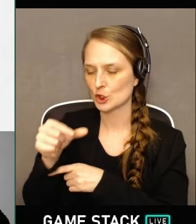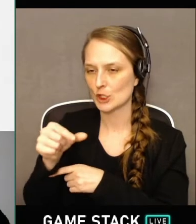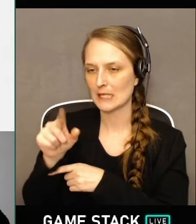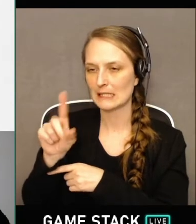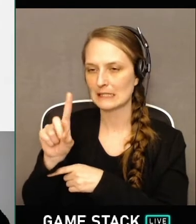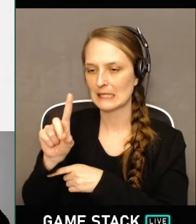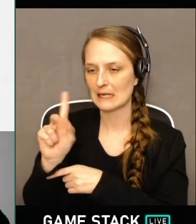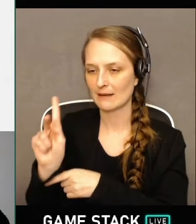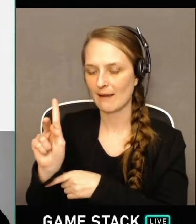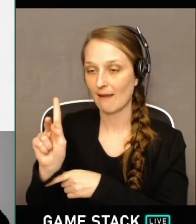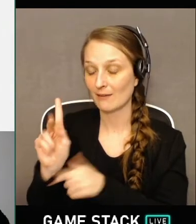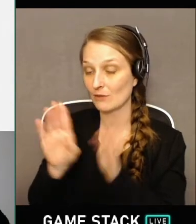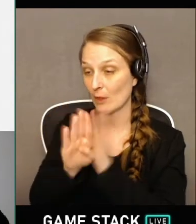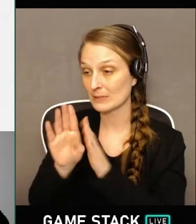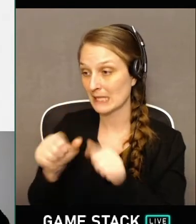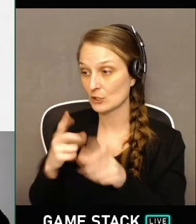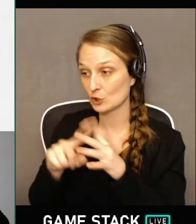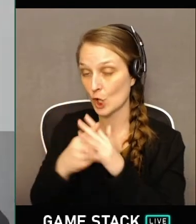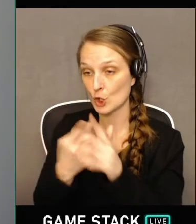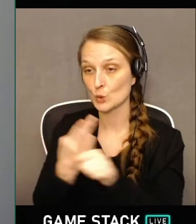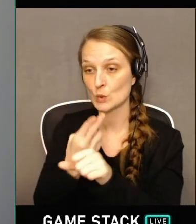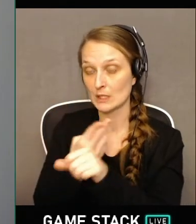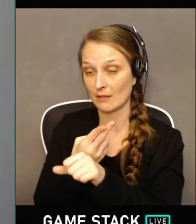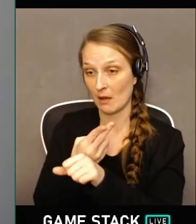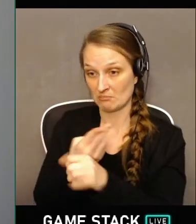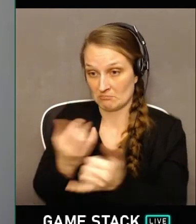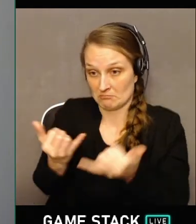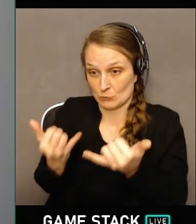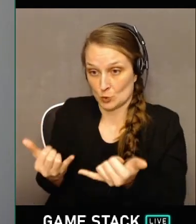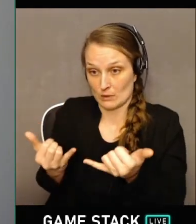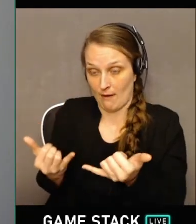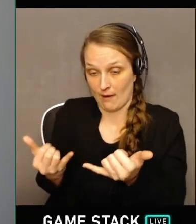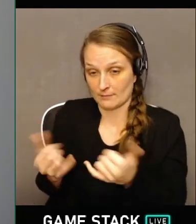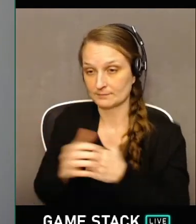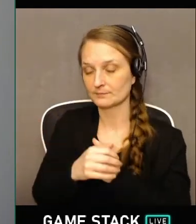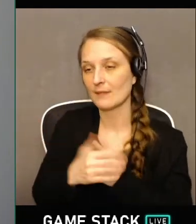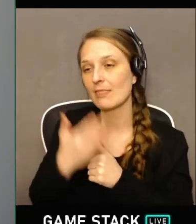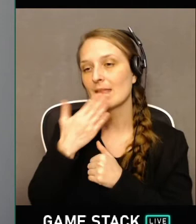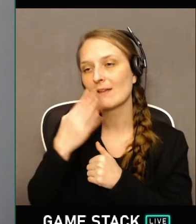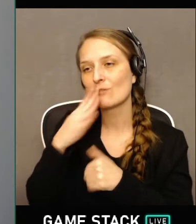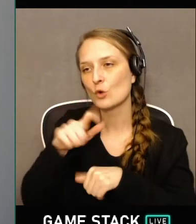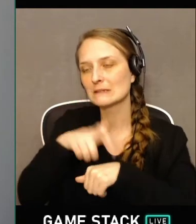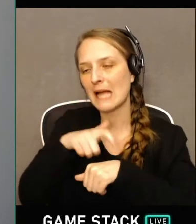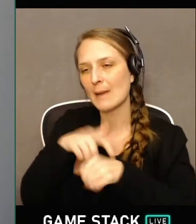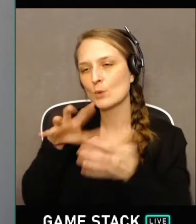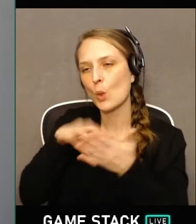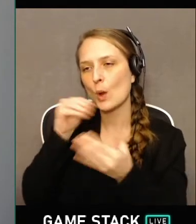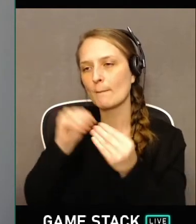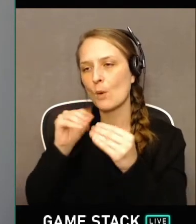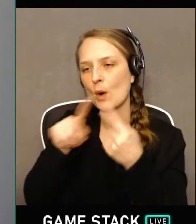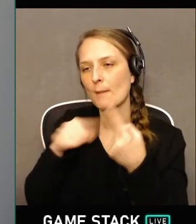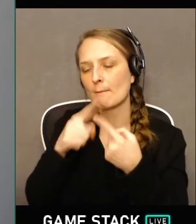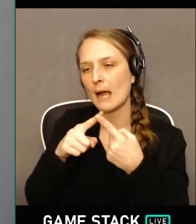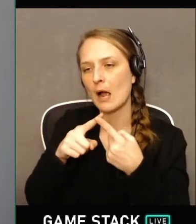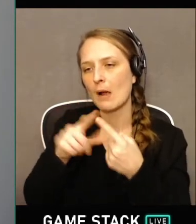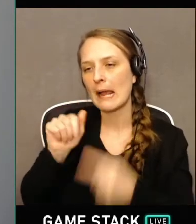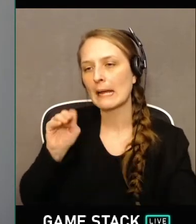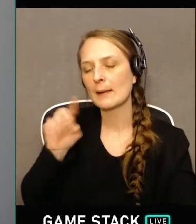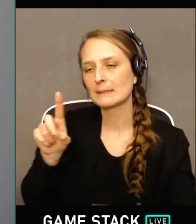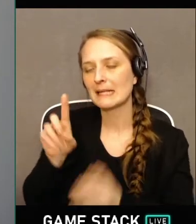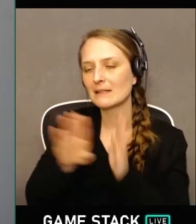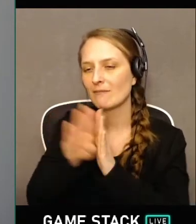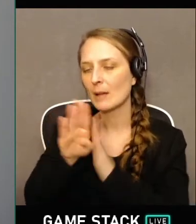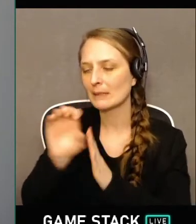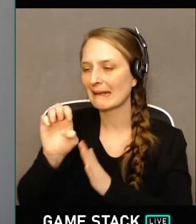using them in their Xbox projects today. I'd like to thank you for taking the time to learn more about AMD FidelityFX and our developer